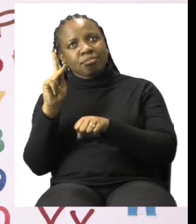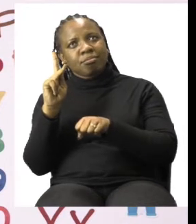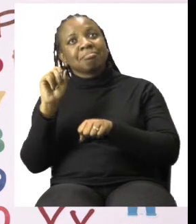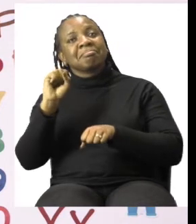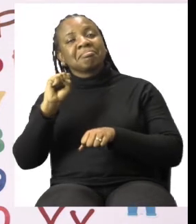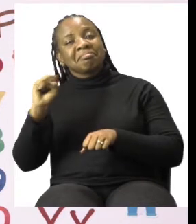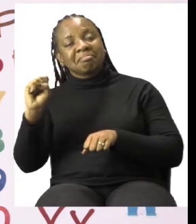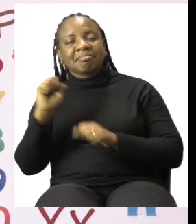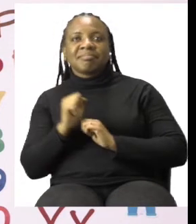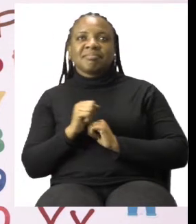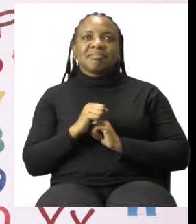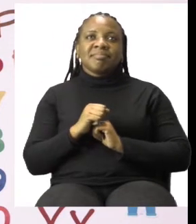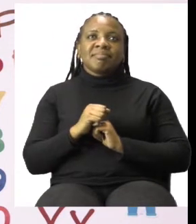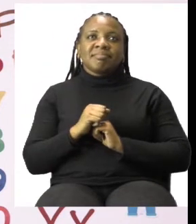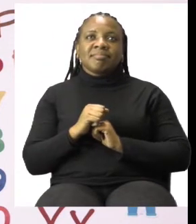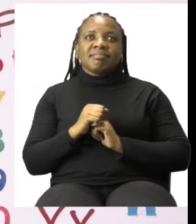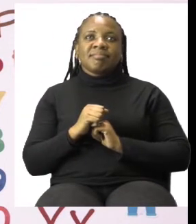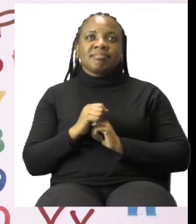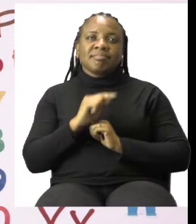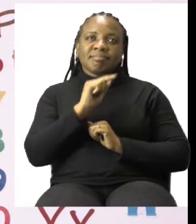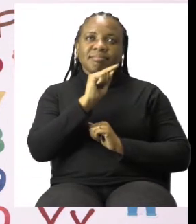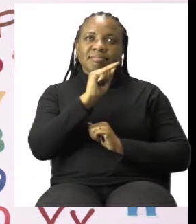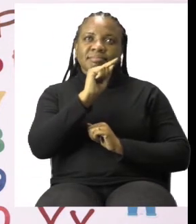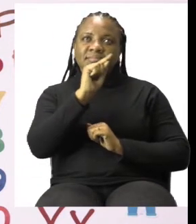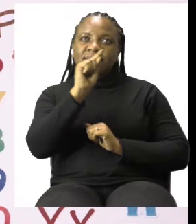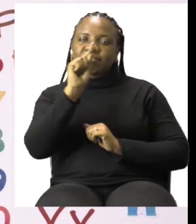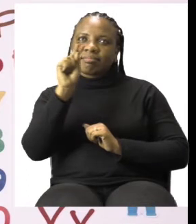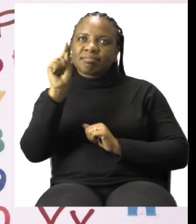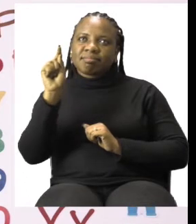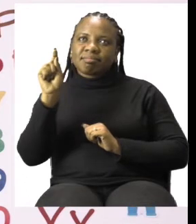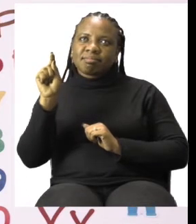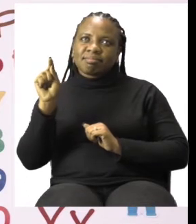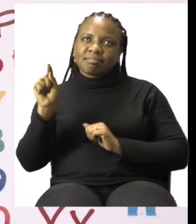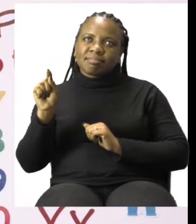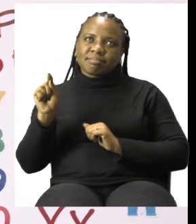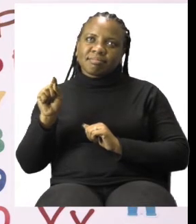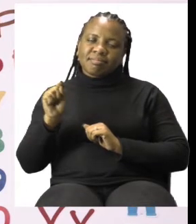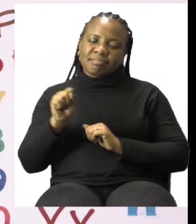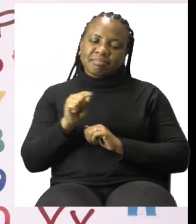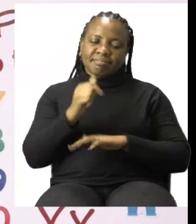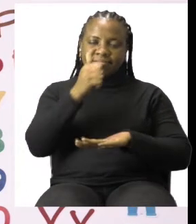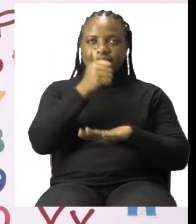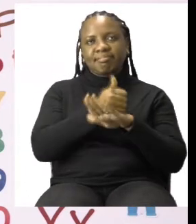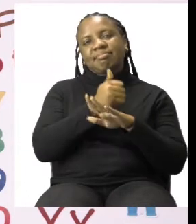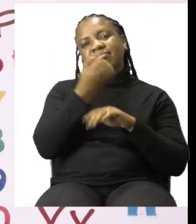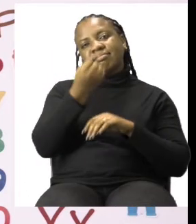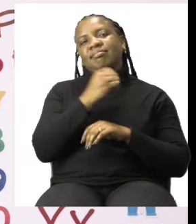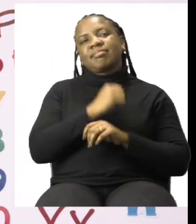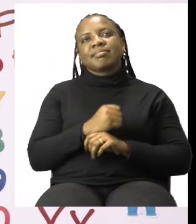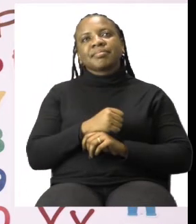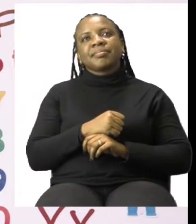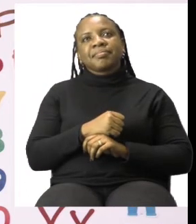and an S. So that means that the word socks has been found. Remember